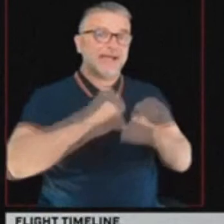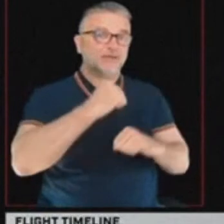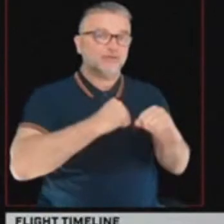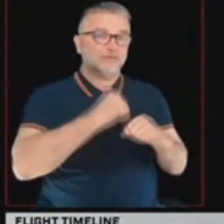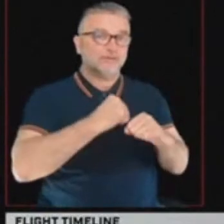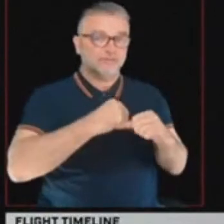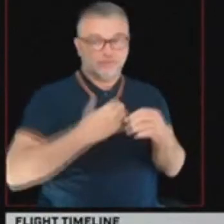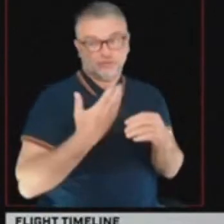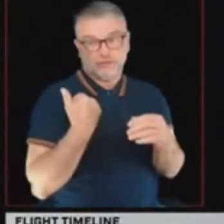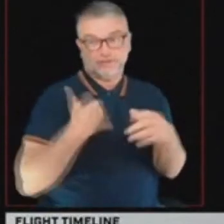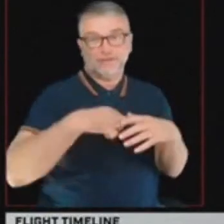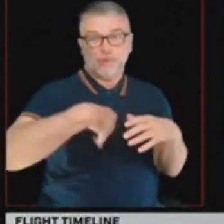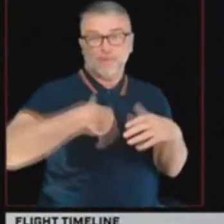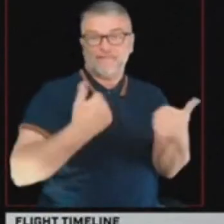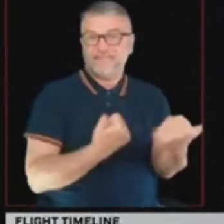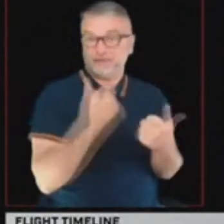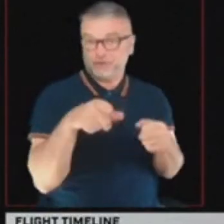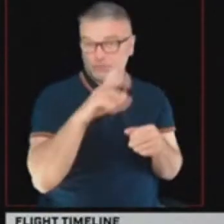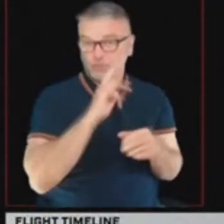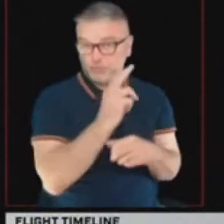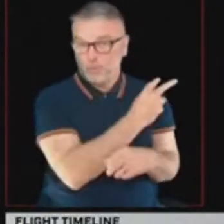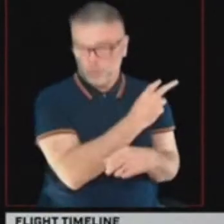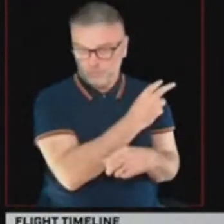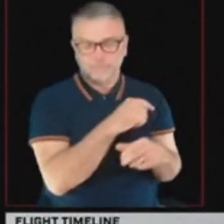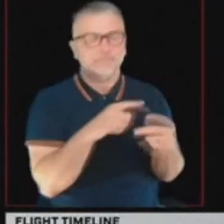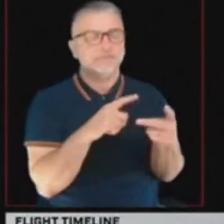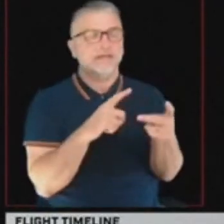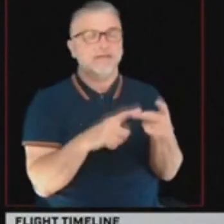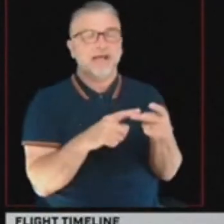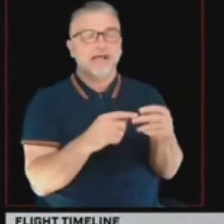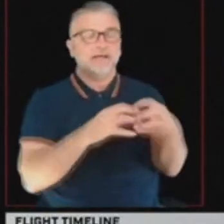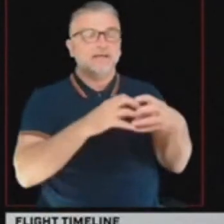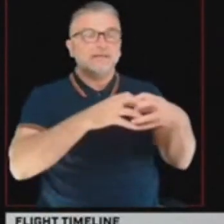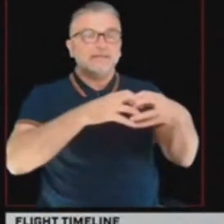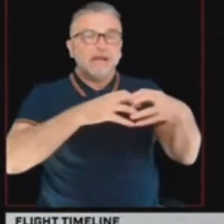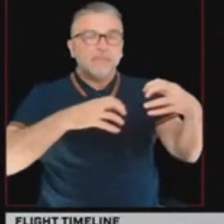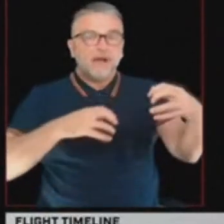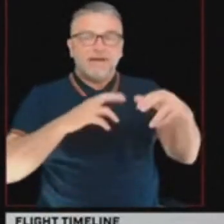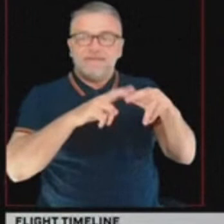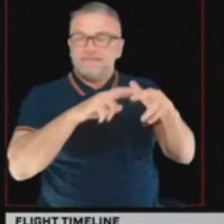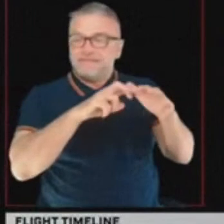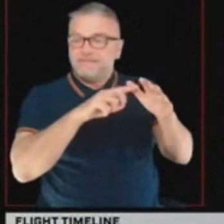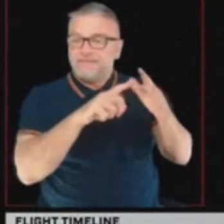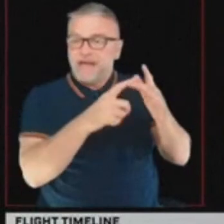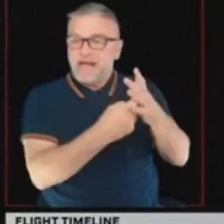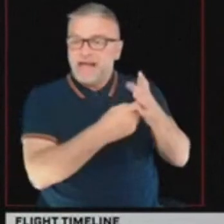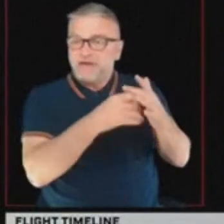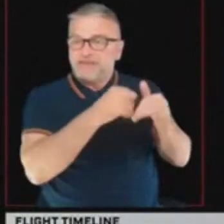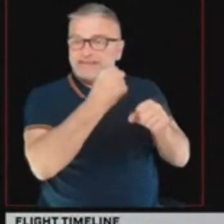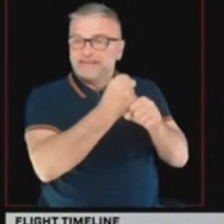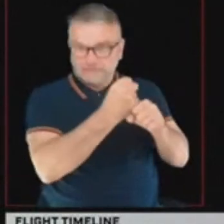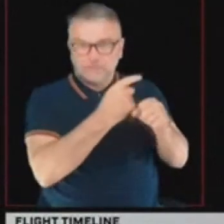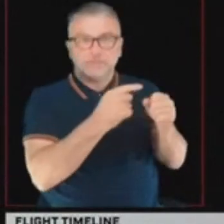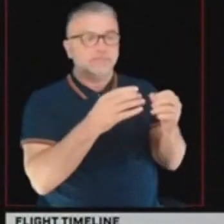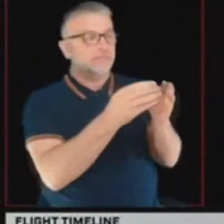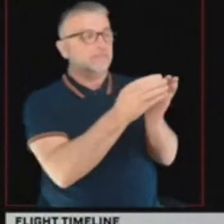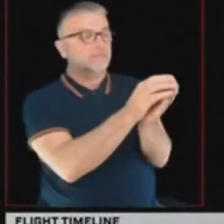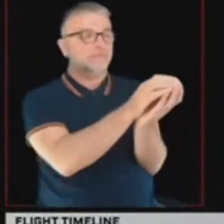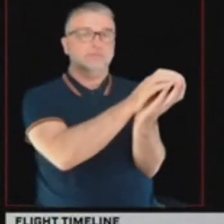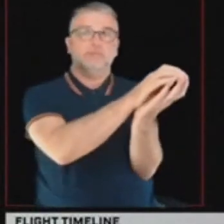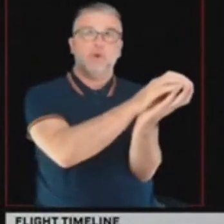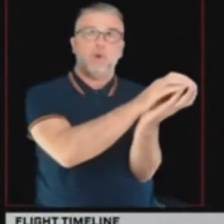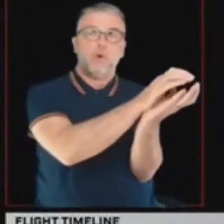And during that burn, we separate our fairings. And what that does, it opens up the pointy end of the rocket, essentially, through